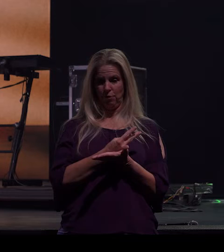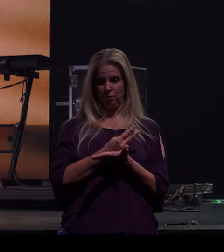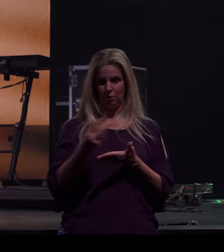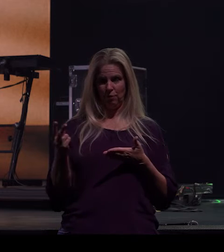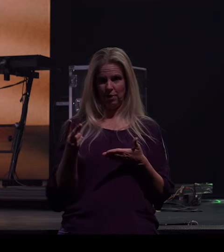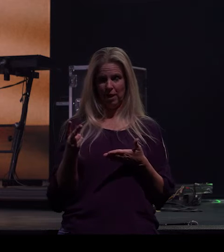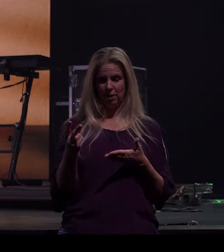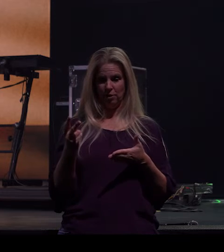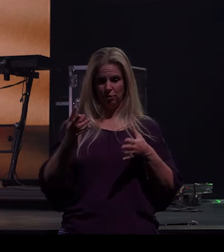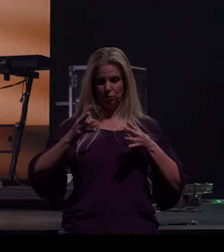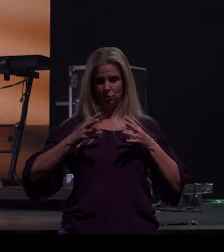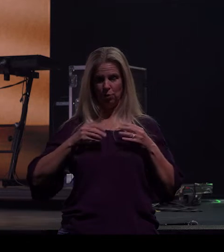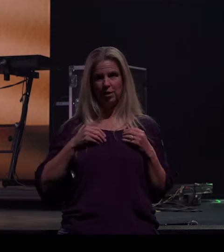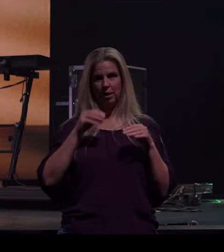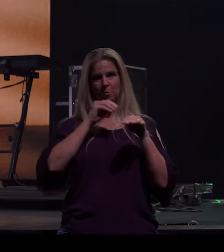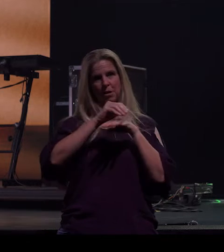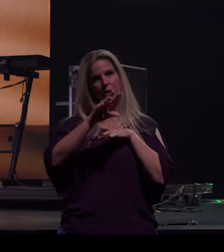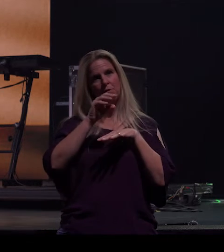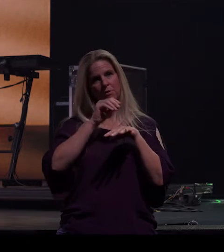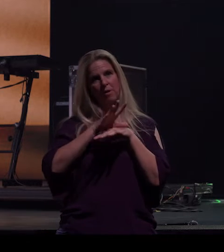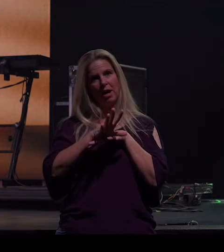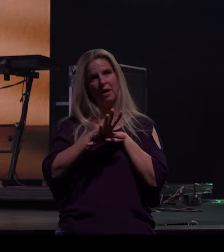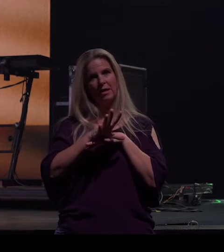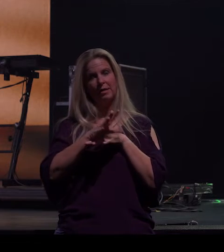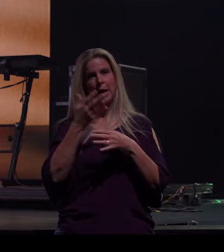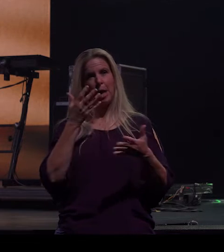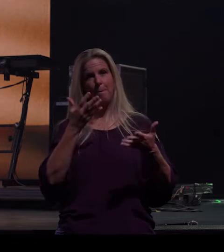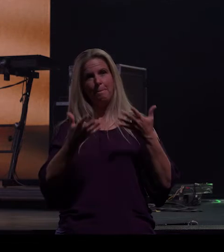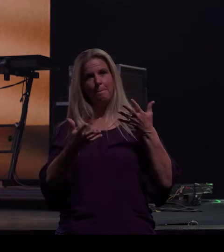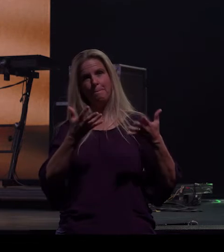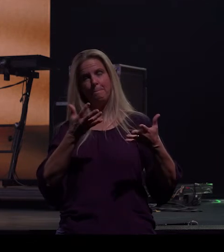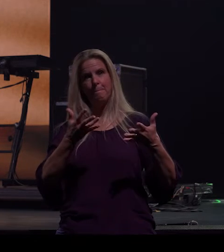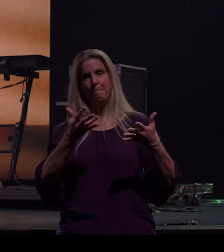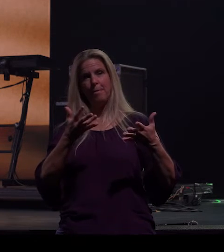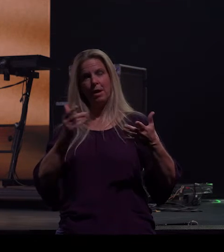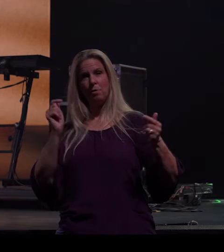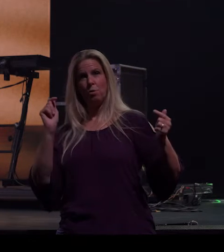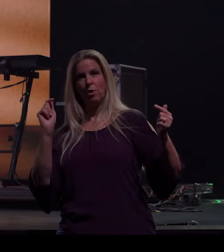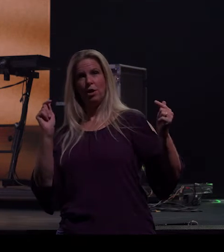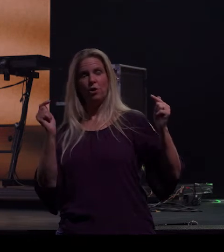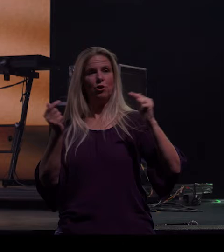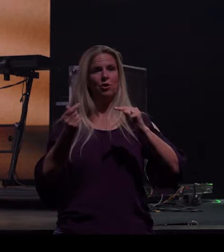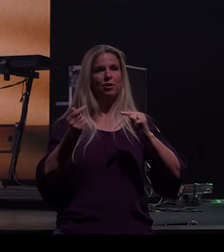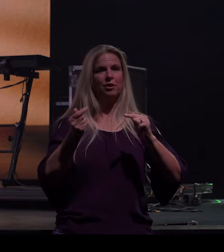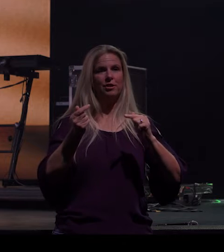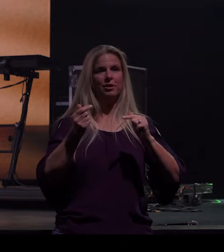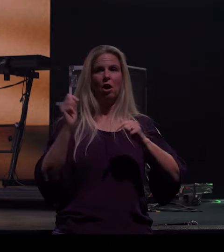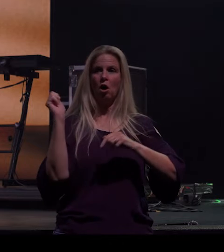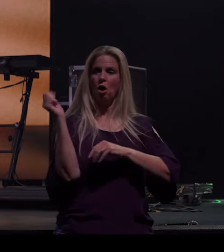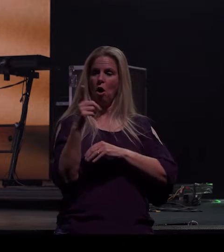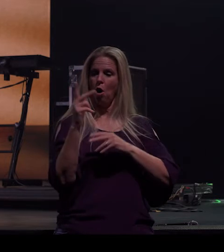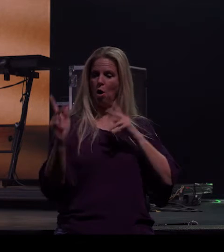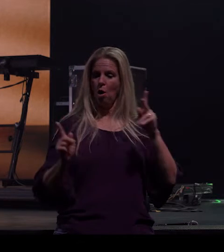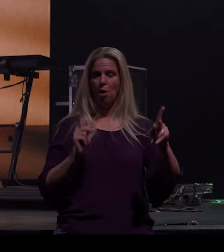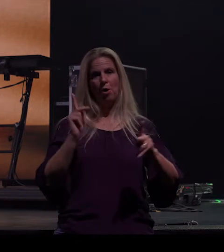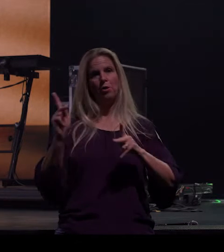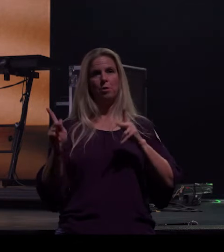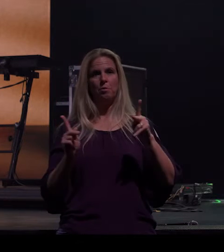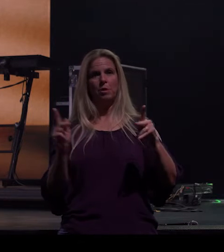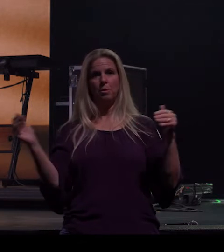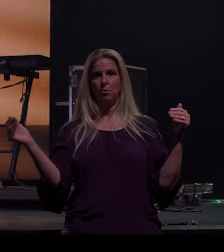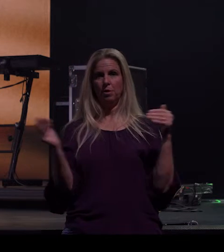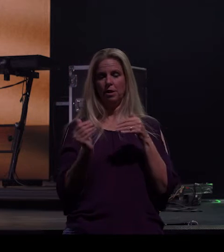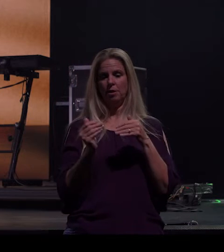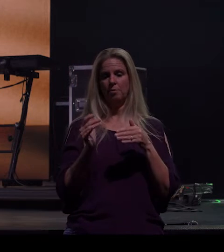himself and everyone around him. And it is really the story of the early leadership of Moses. Now, if you know anything about Moses,